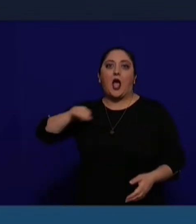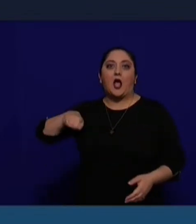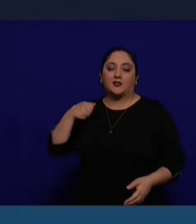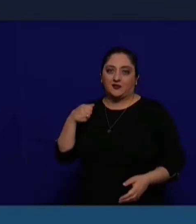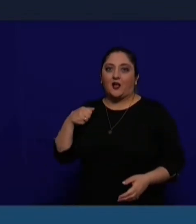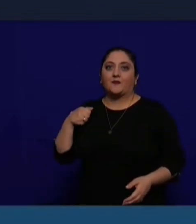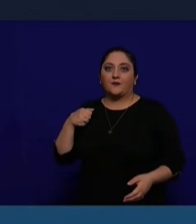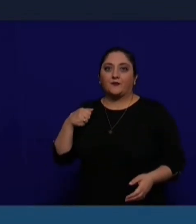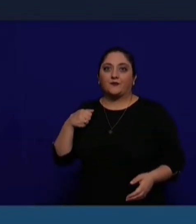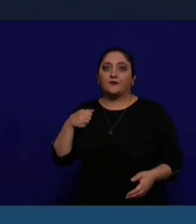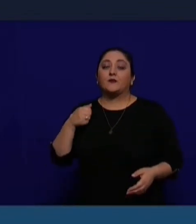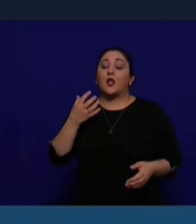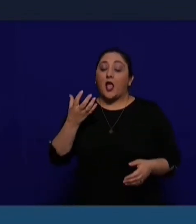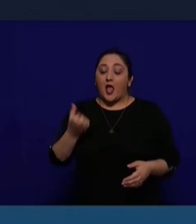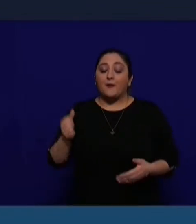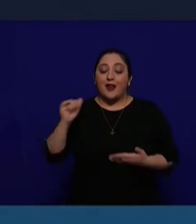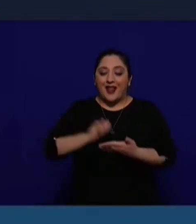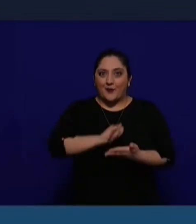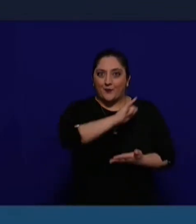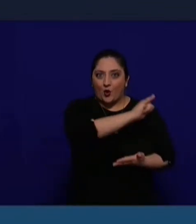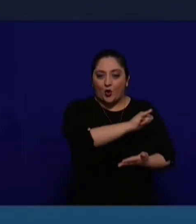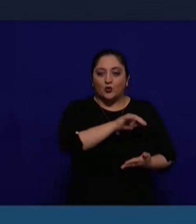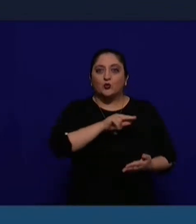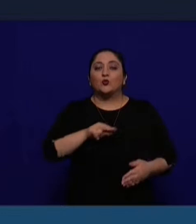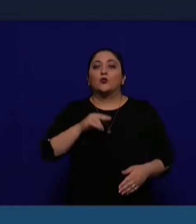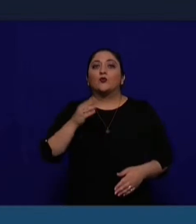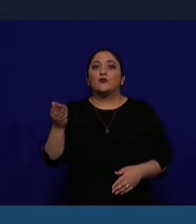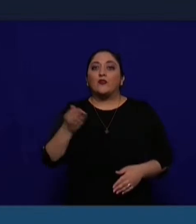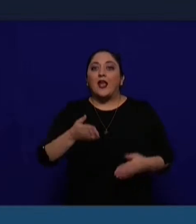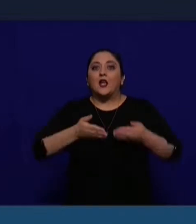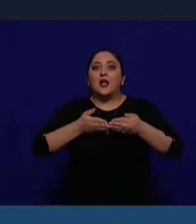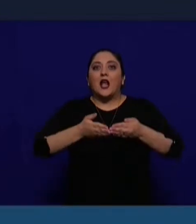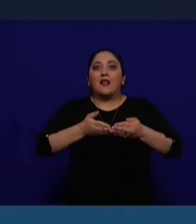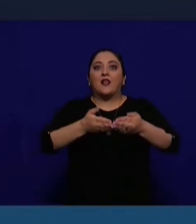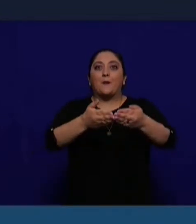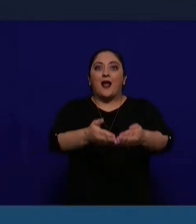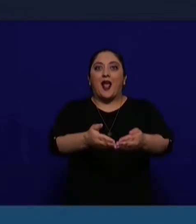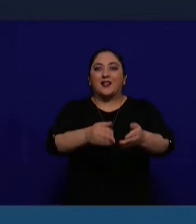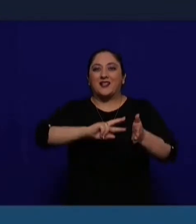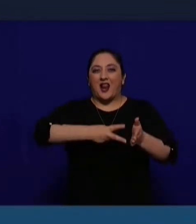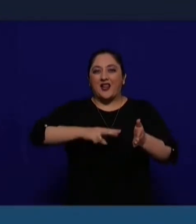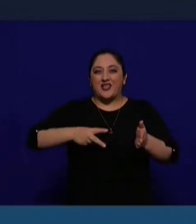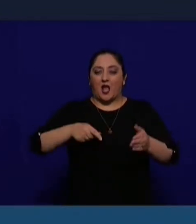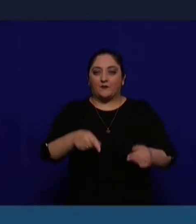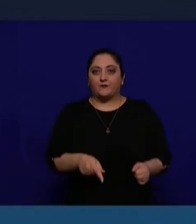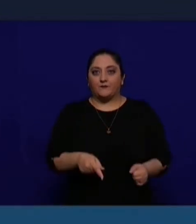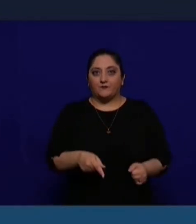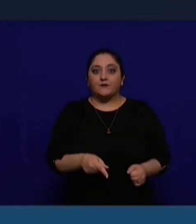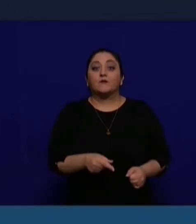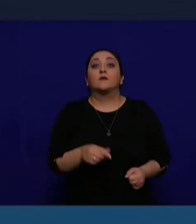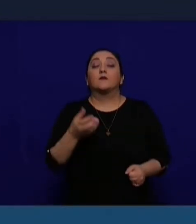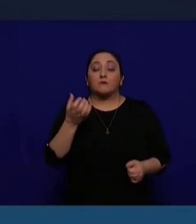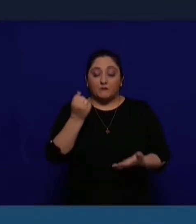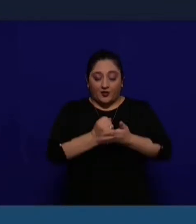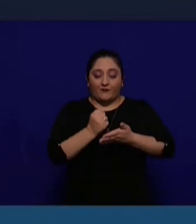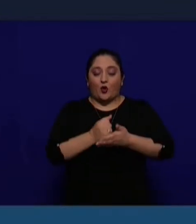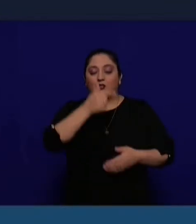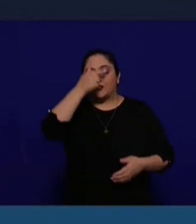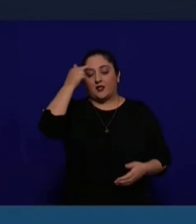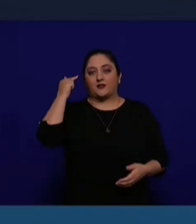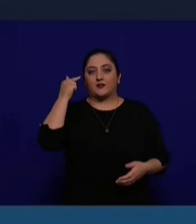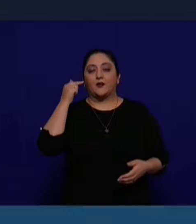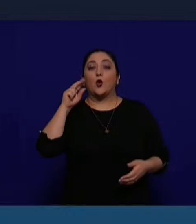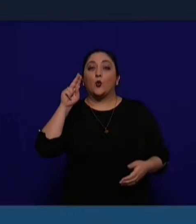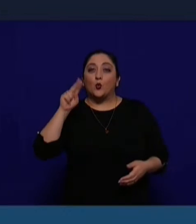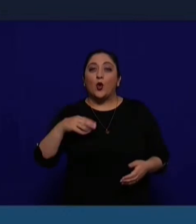għandna setups kemm fl-ajruport kif ukoll fejn jinżel il-katamaran. Barra minn hekk ukoll fakarkom li hemm dawk il-pajjiżi li huma